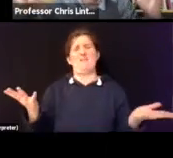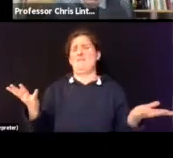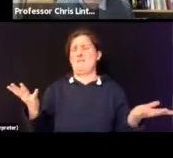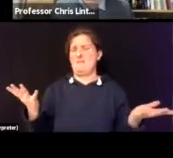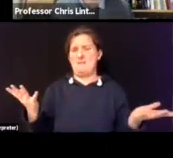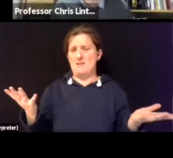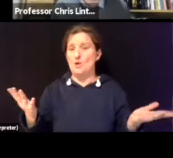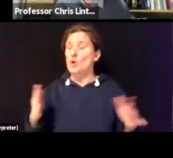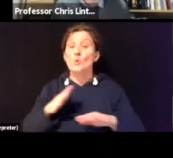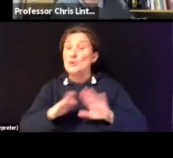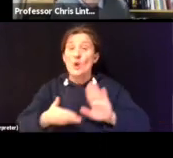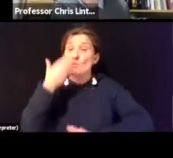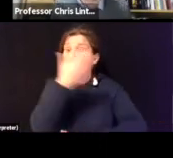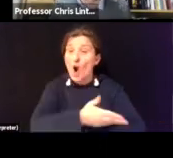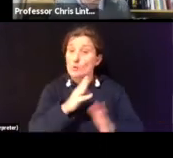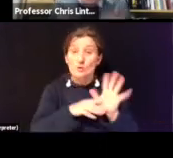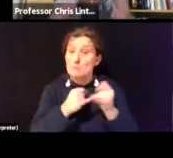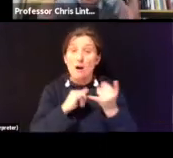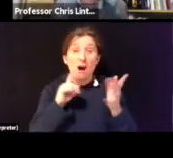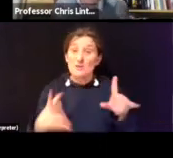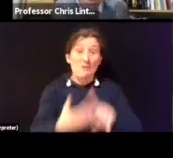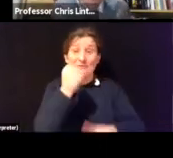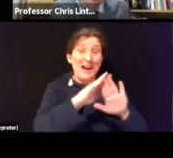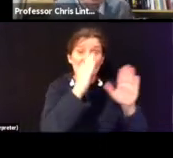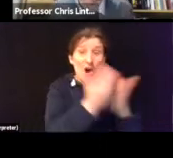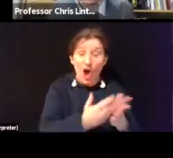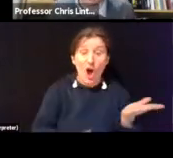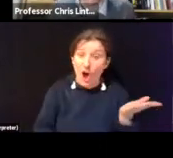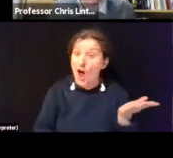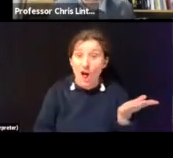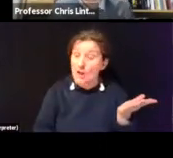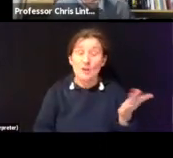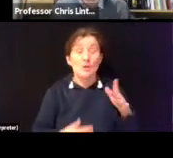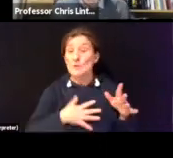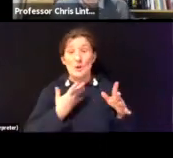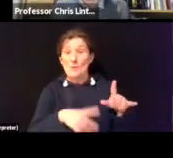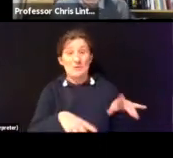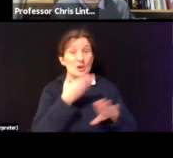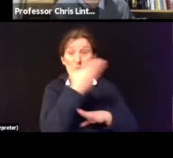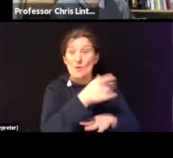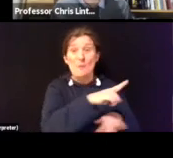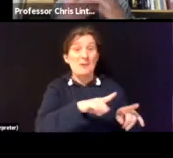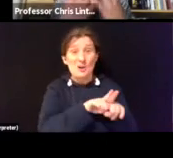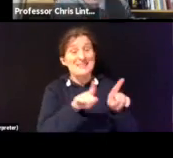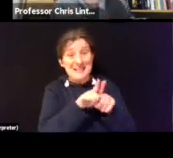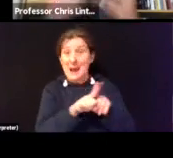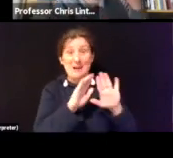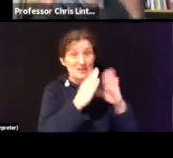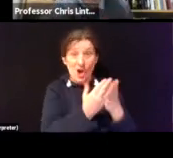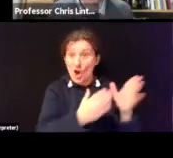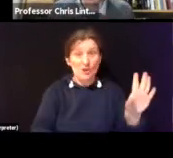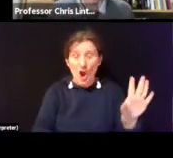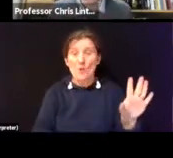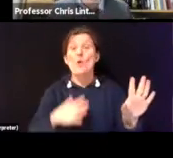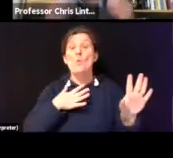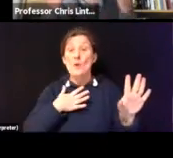we don't go to Mars to find Earth. We don't go to Mars because it's Earth-like. We go to Mars because